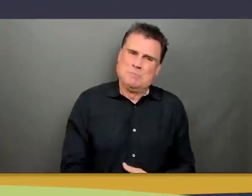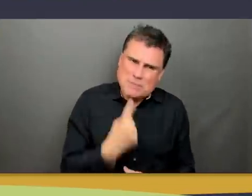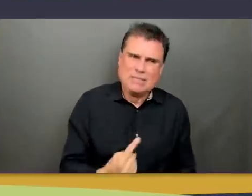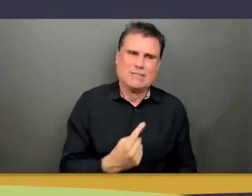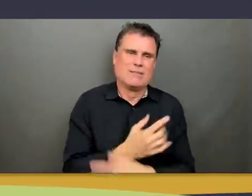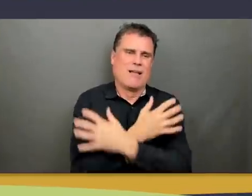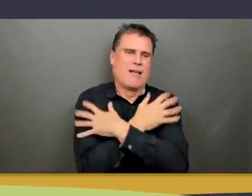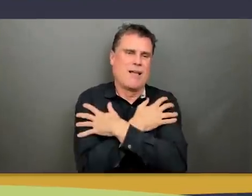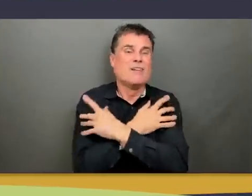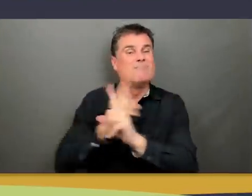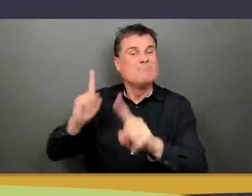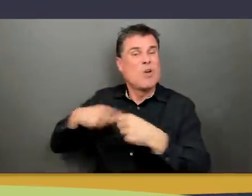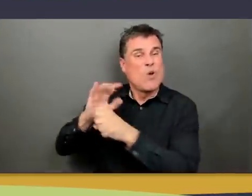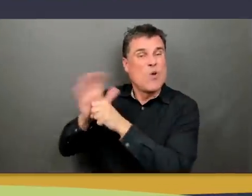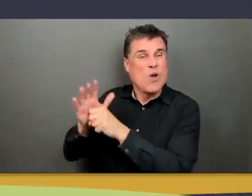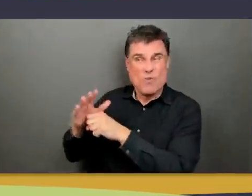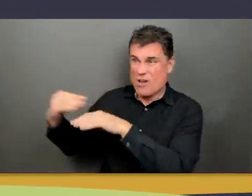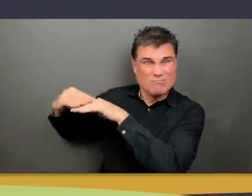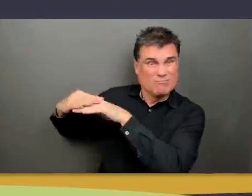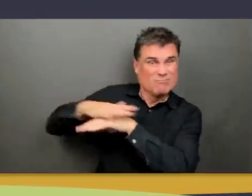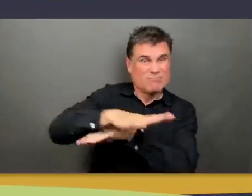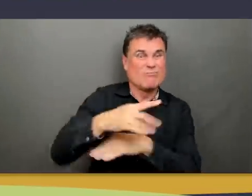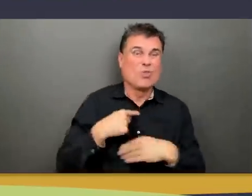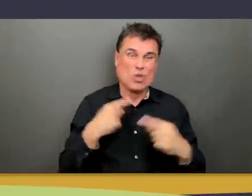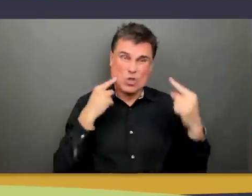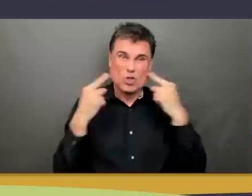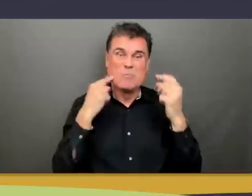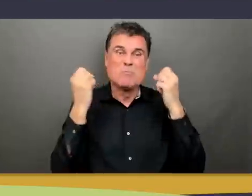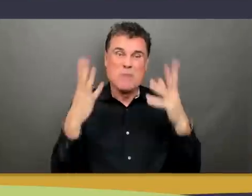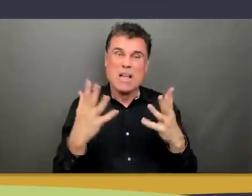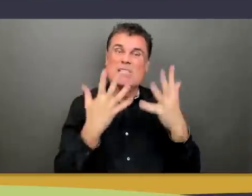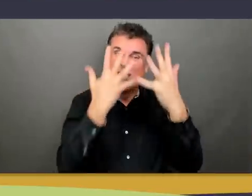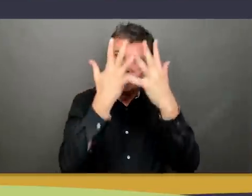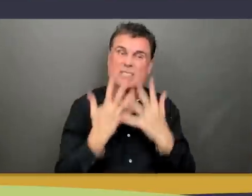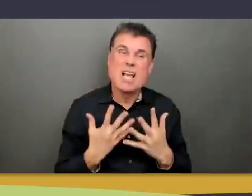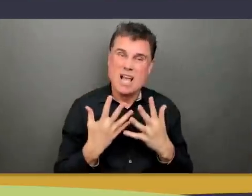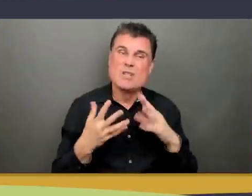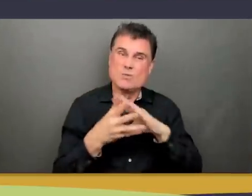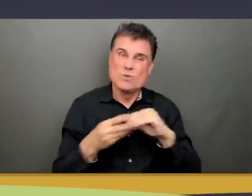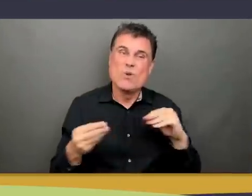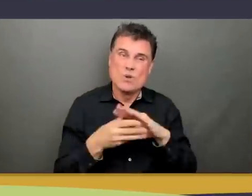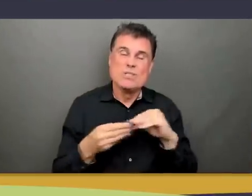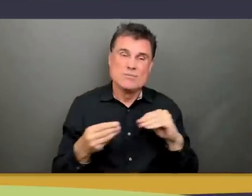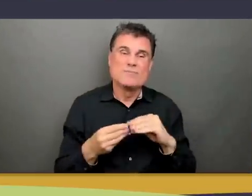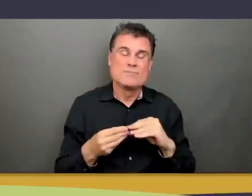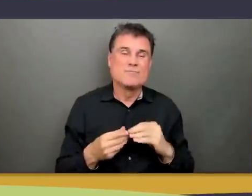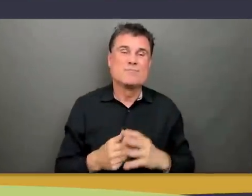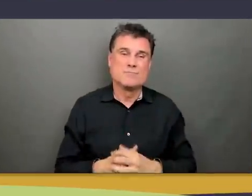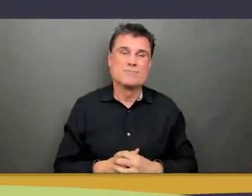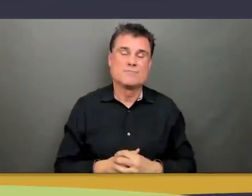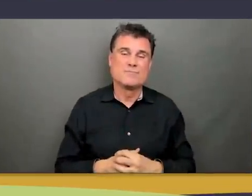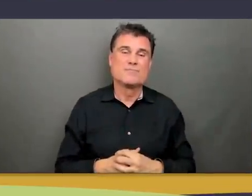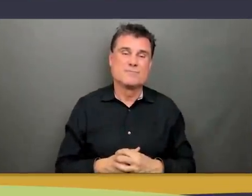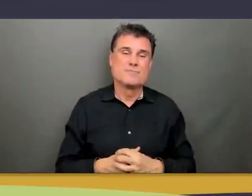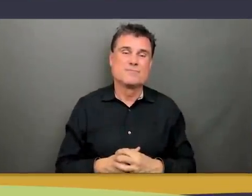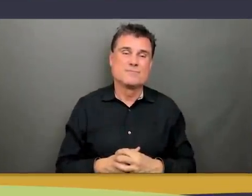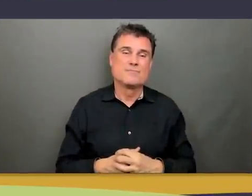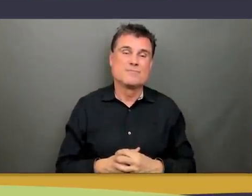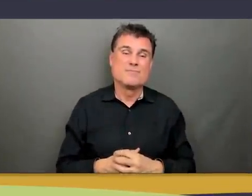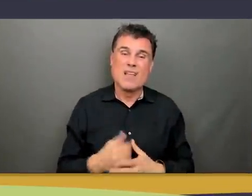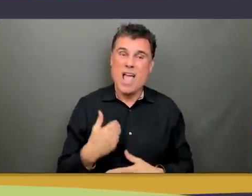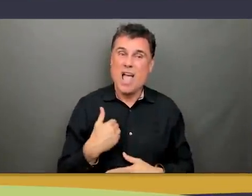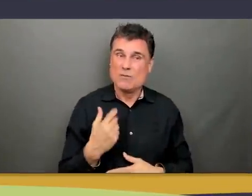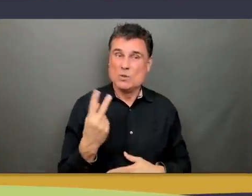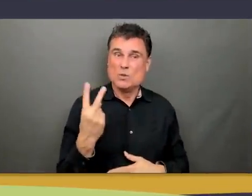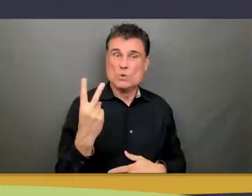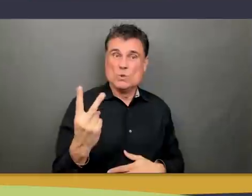heard the sad stories, you know, like, you know, I've lost two of my nephews during this pandemic and, you know, not being able